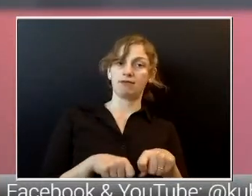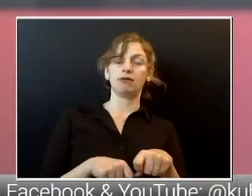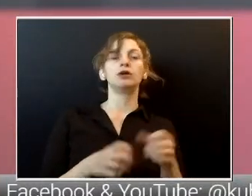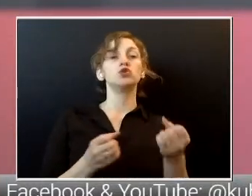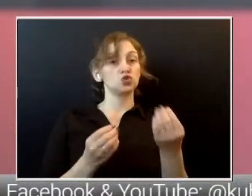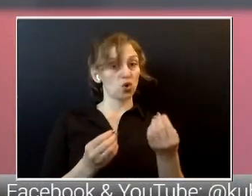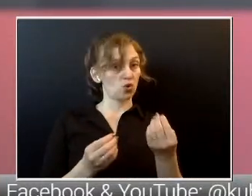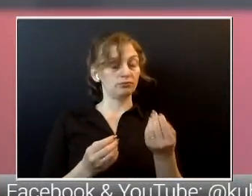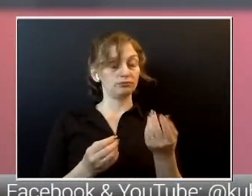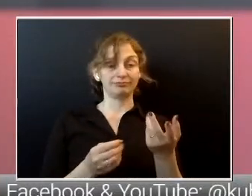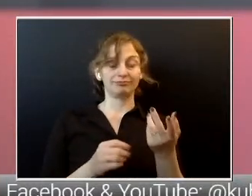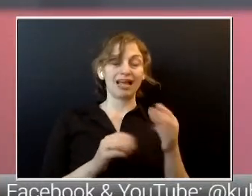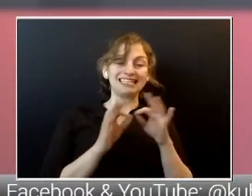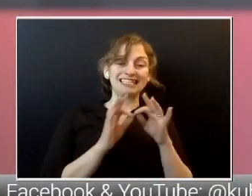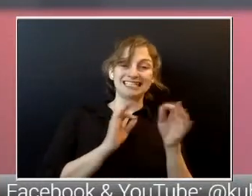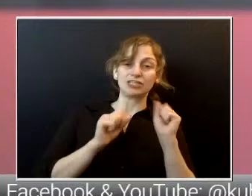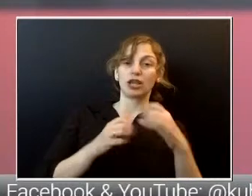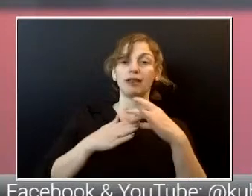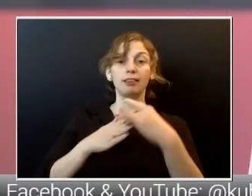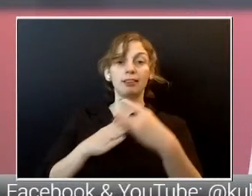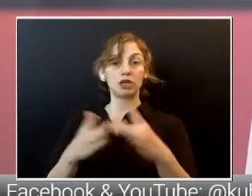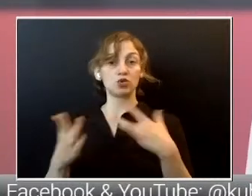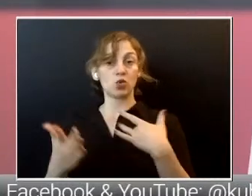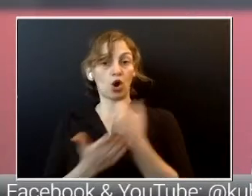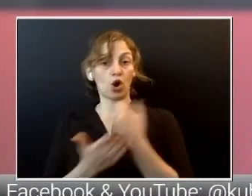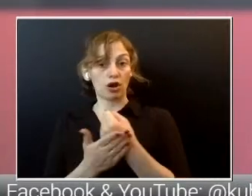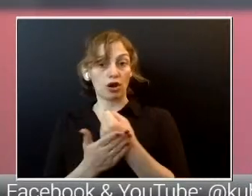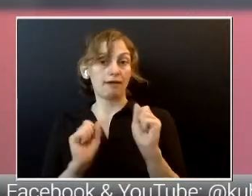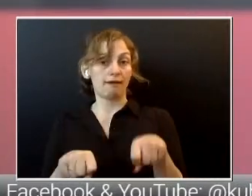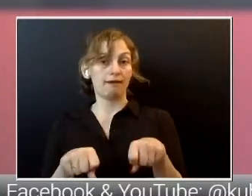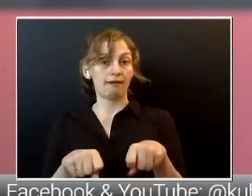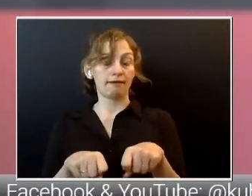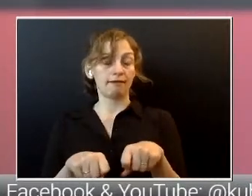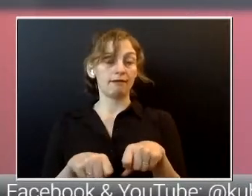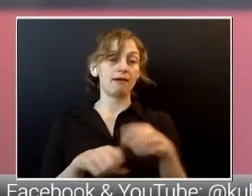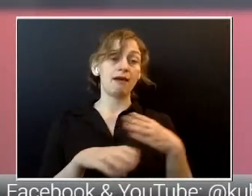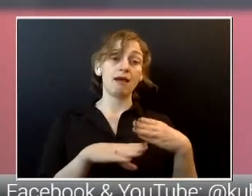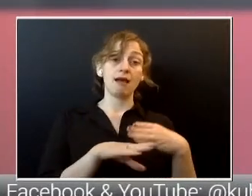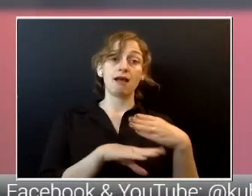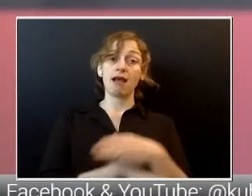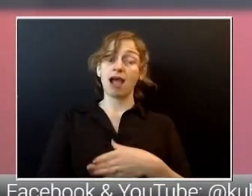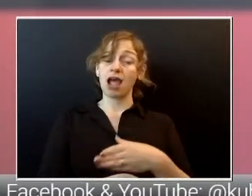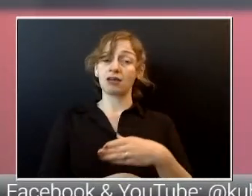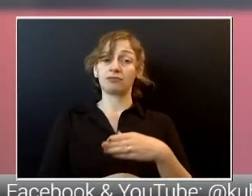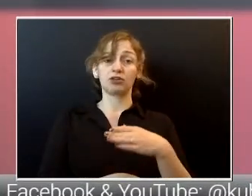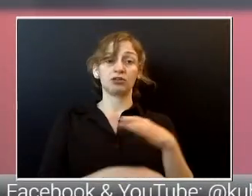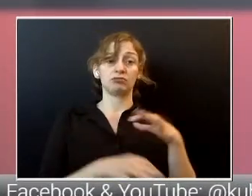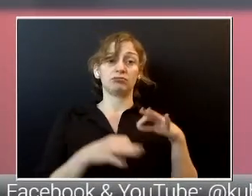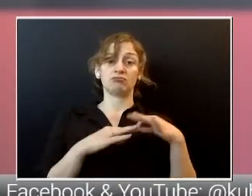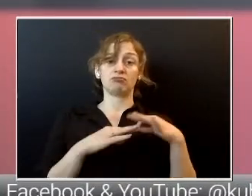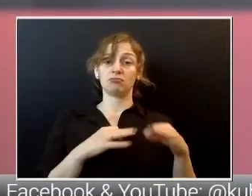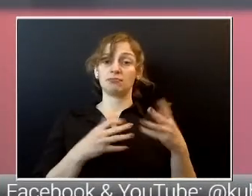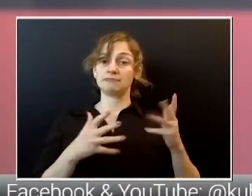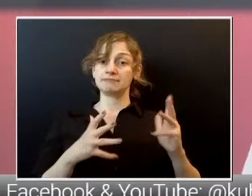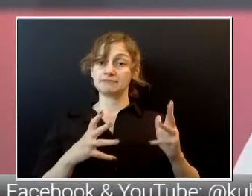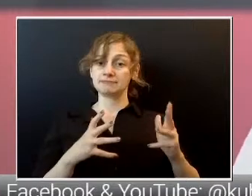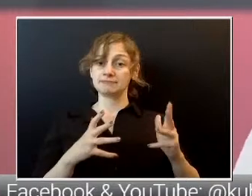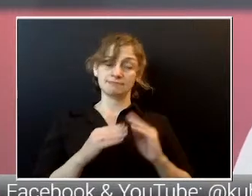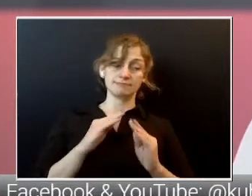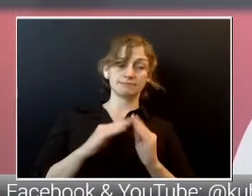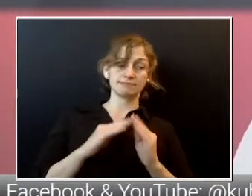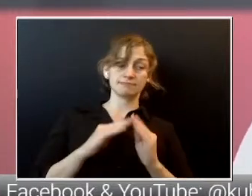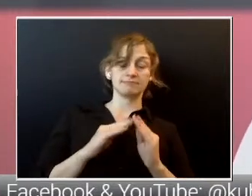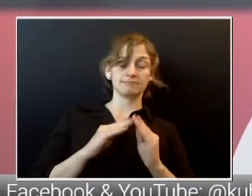attack. Afterward, the only thing you have to worry about is the part of the aorta that's not treated. In other words, we